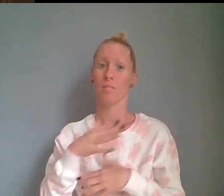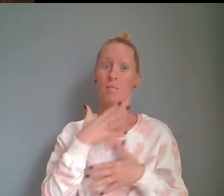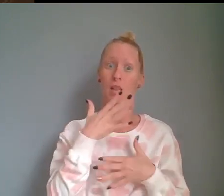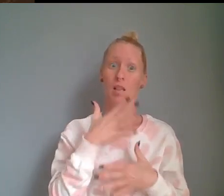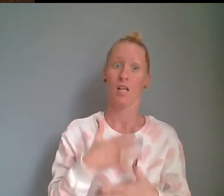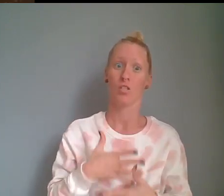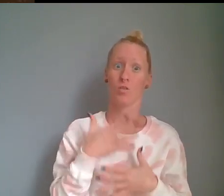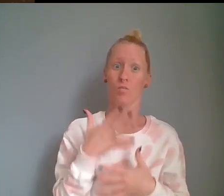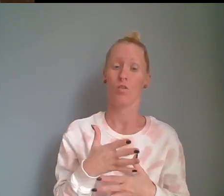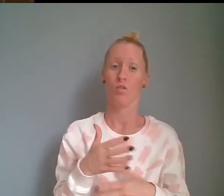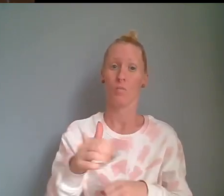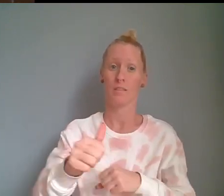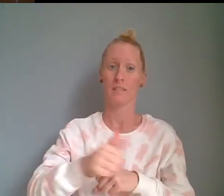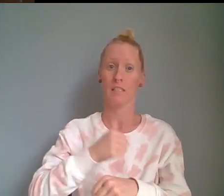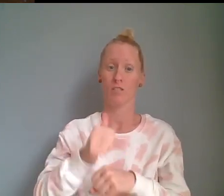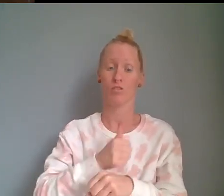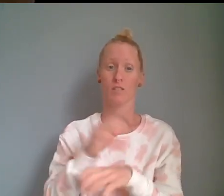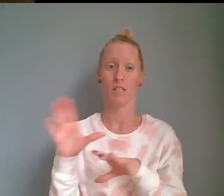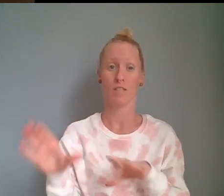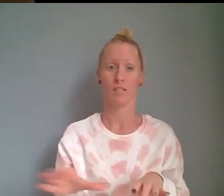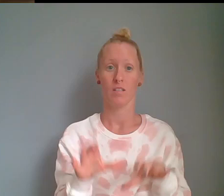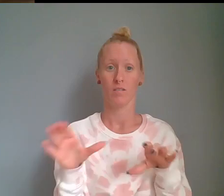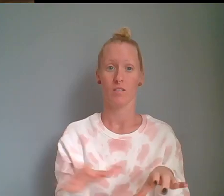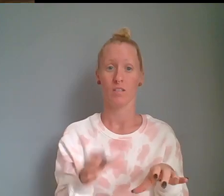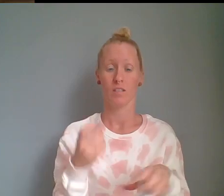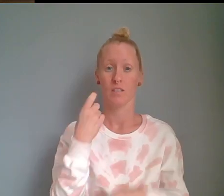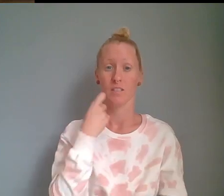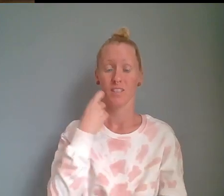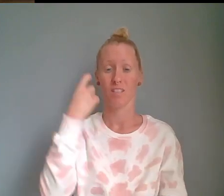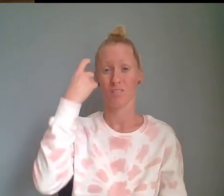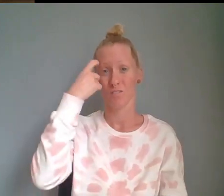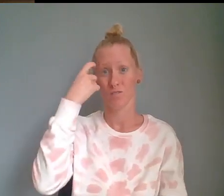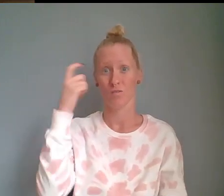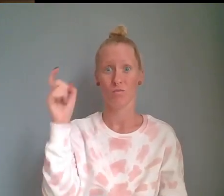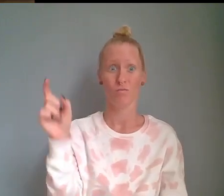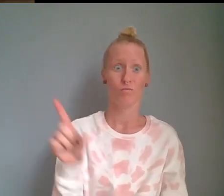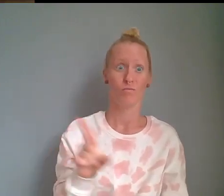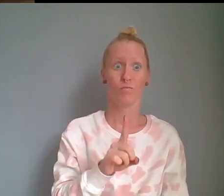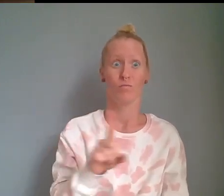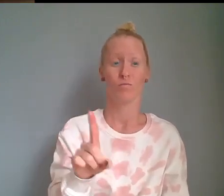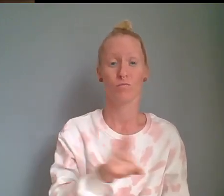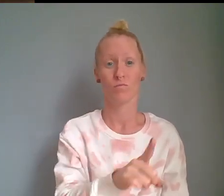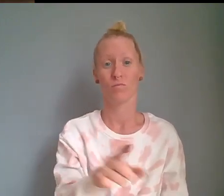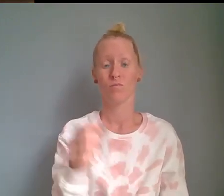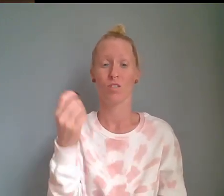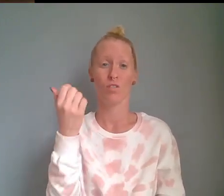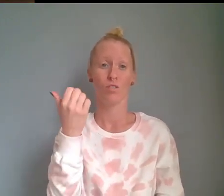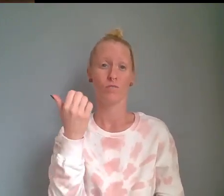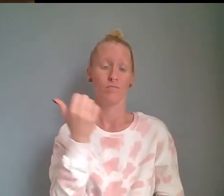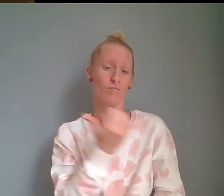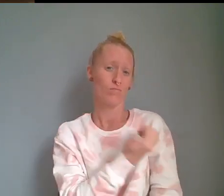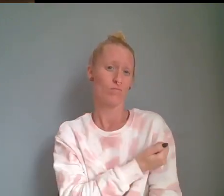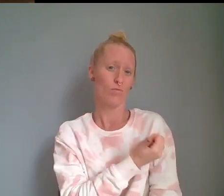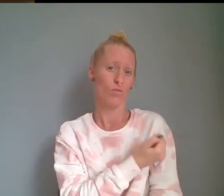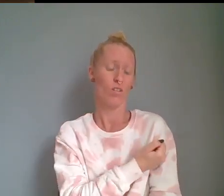but dangerous activities. There's a lot of sexual promiscuity, a lot of drug abuse, a lot of,